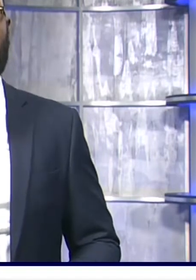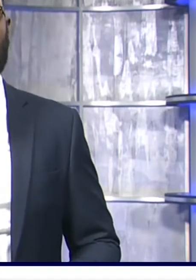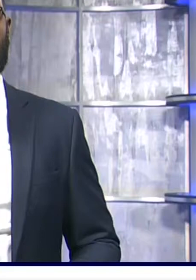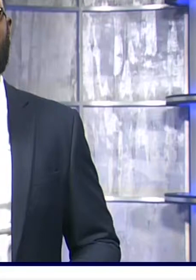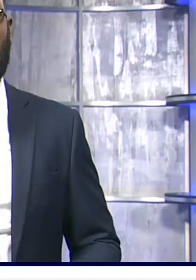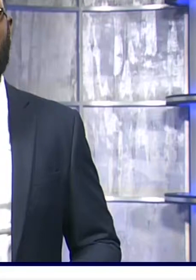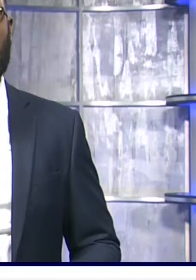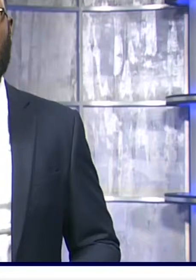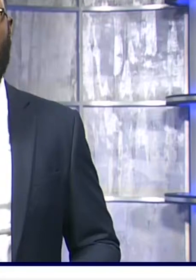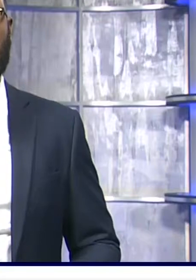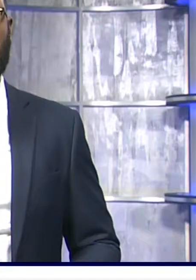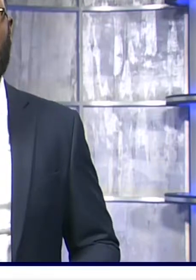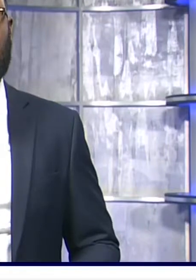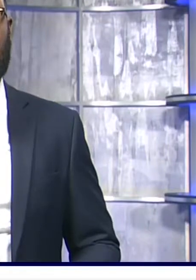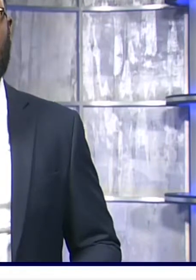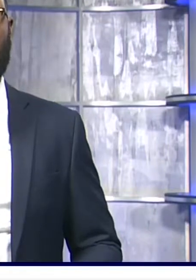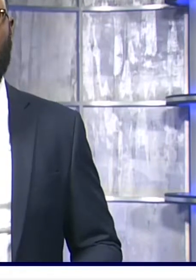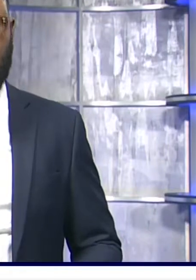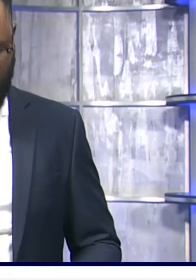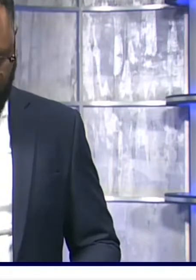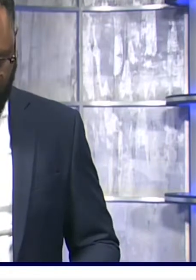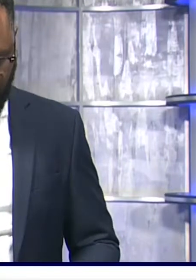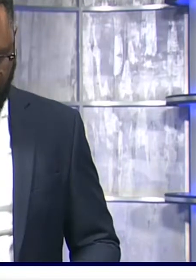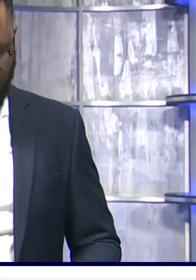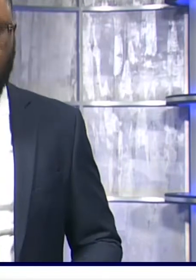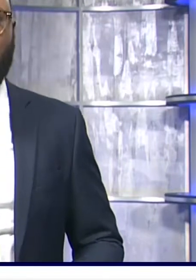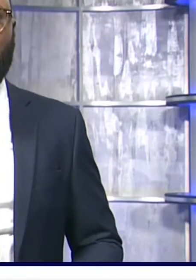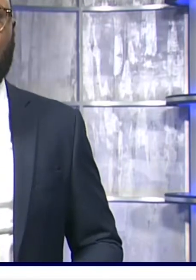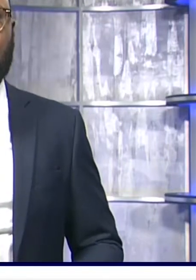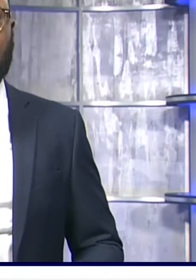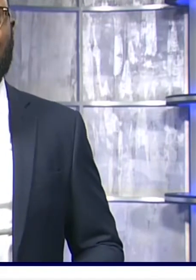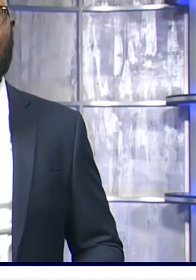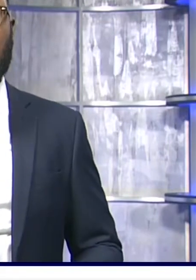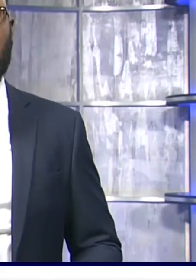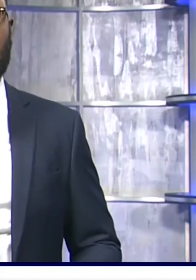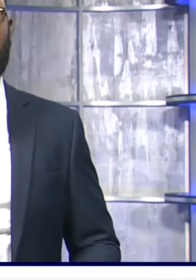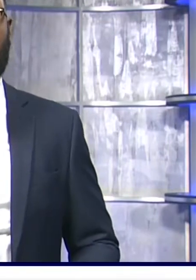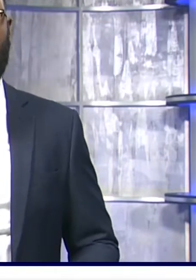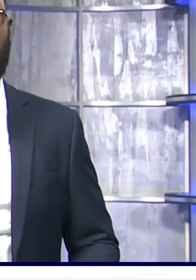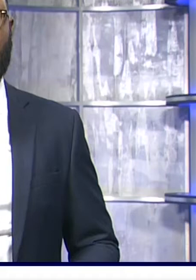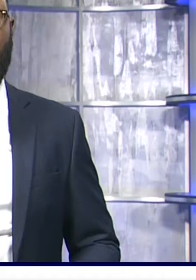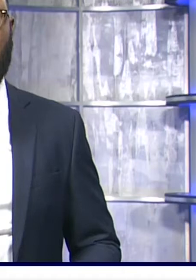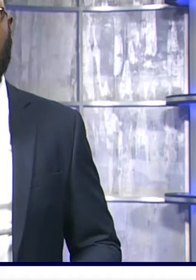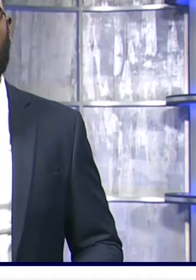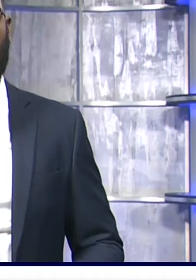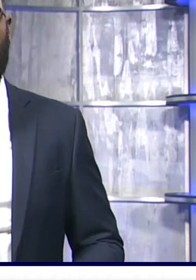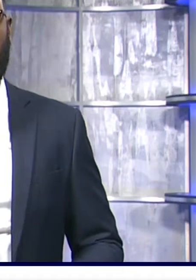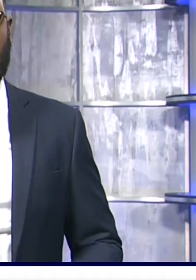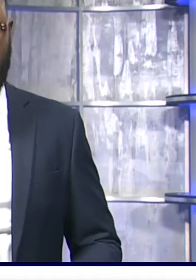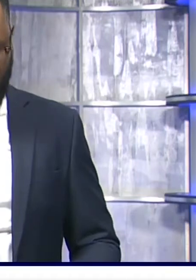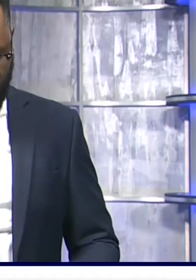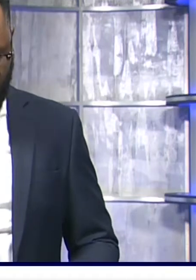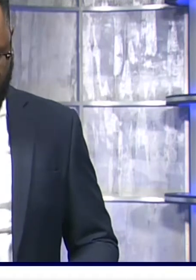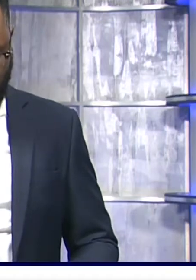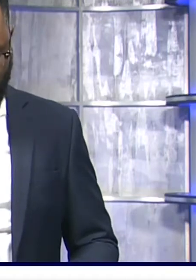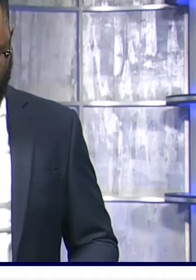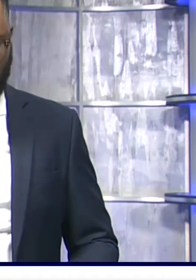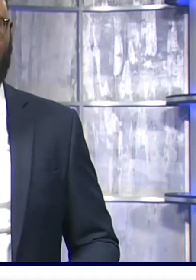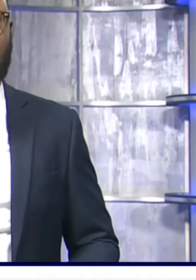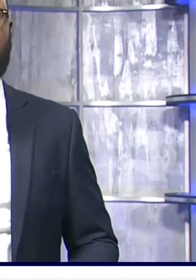safety concerns at the Barinda Cox Market in Oistins. Journalists discuss safety on the job. And coming up